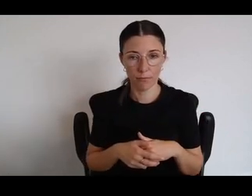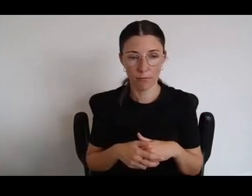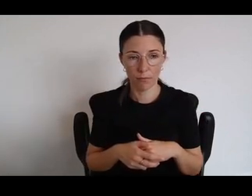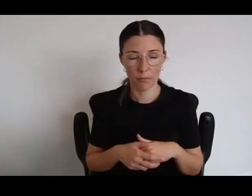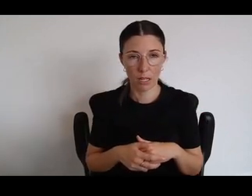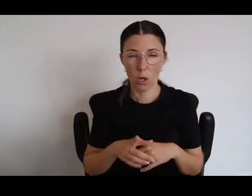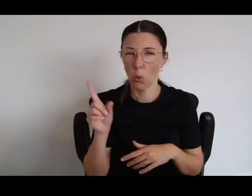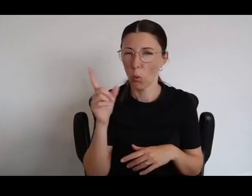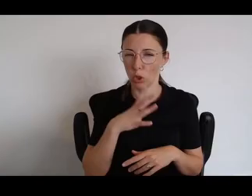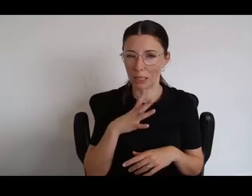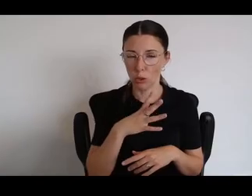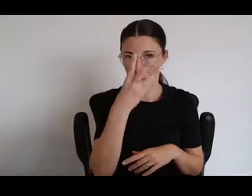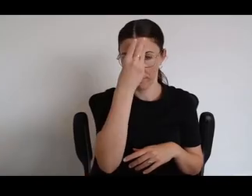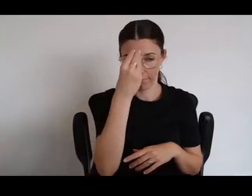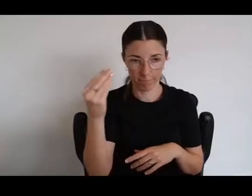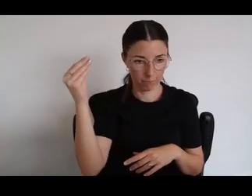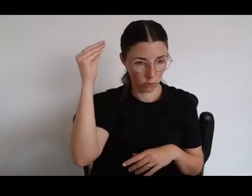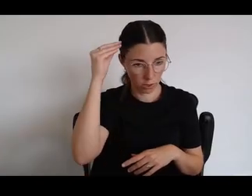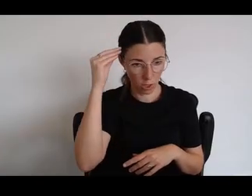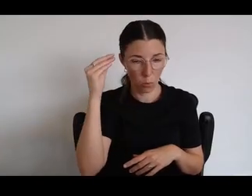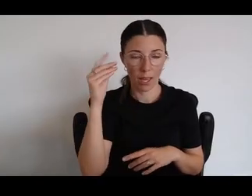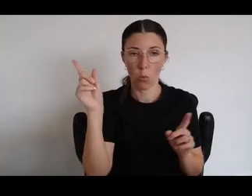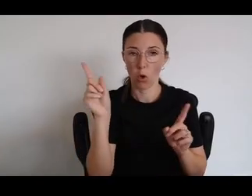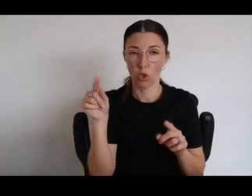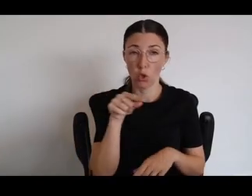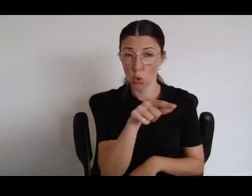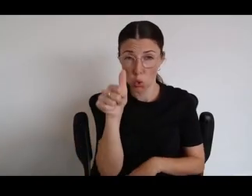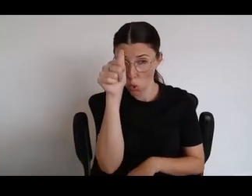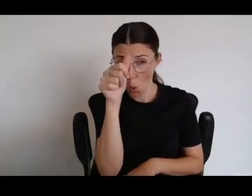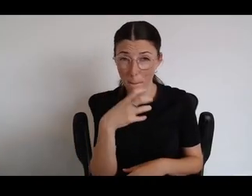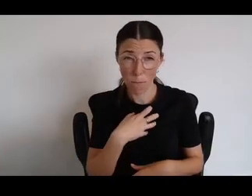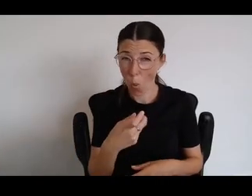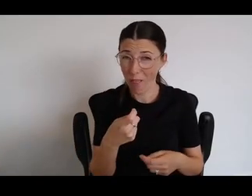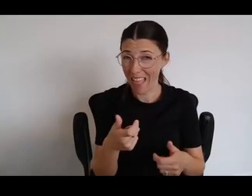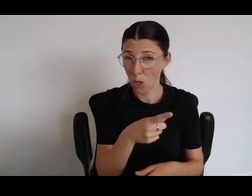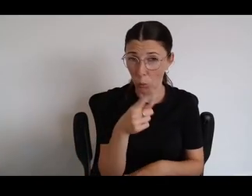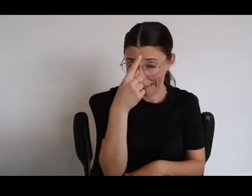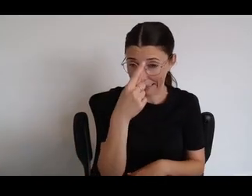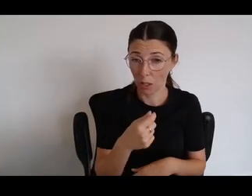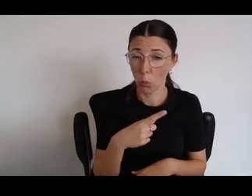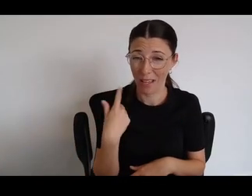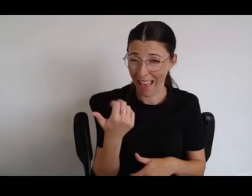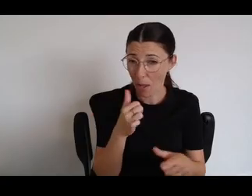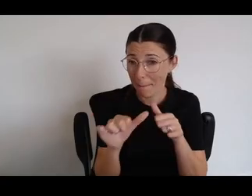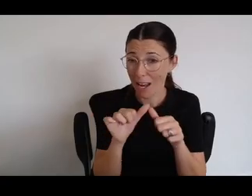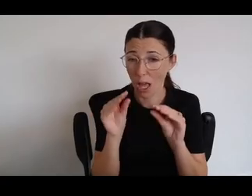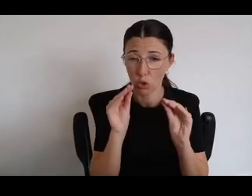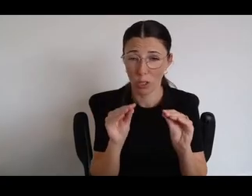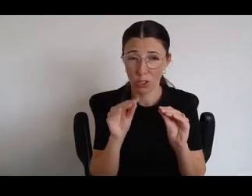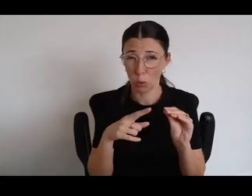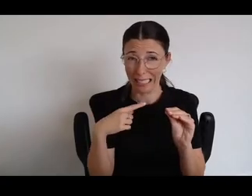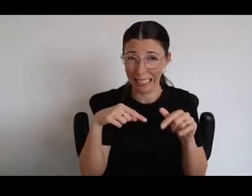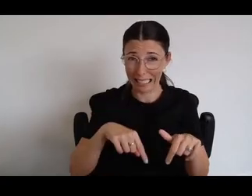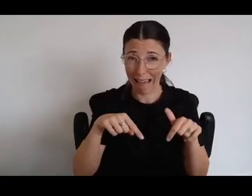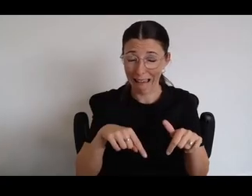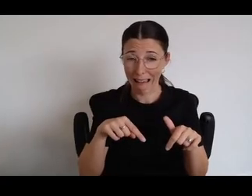that you know more than you think, and we have better education here than we think, but not for everyone.